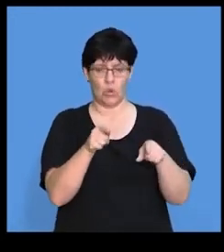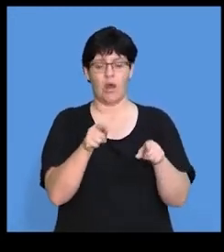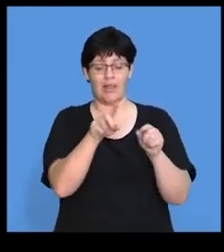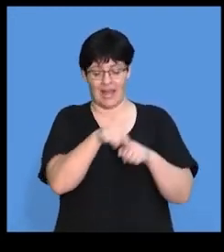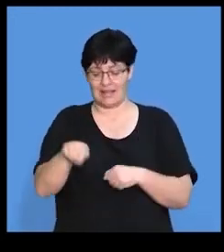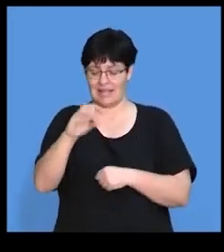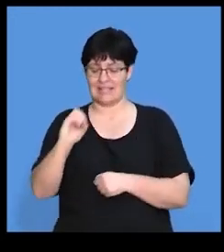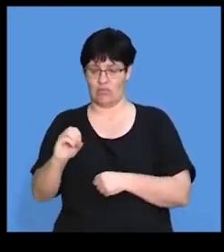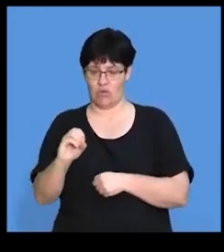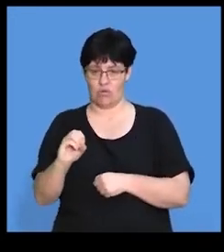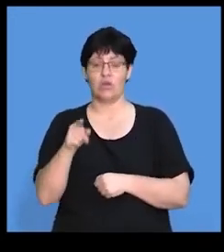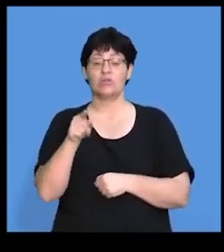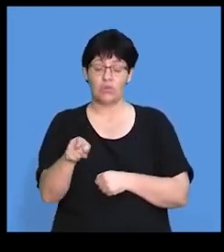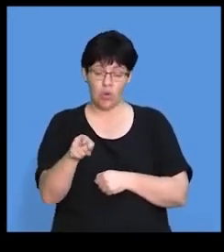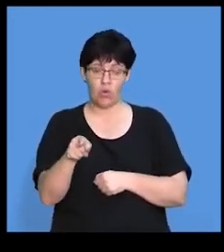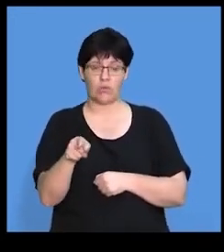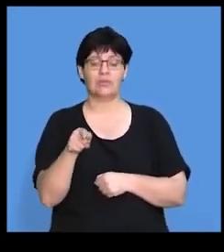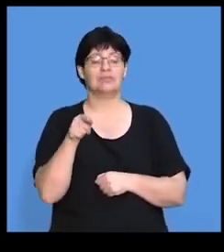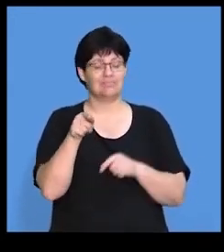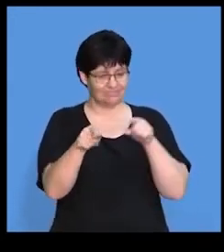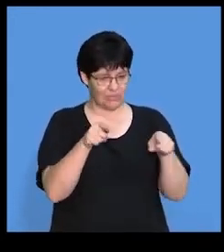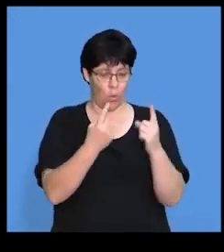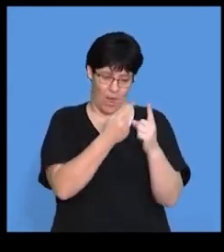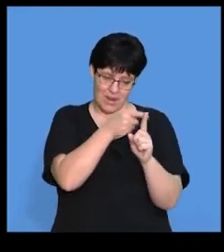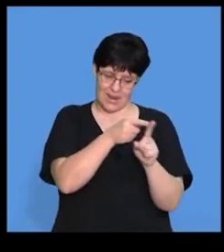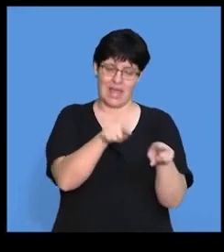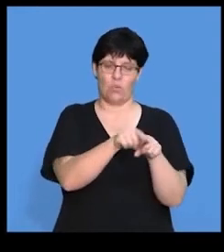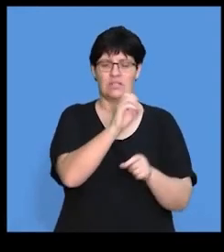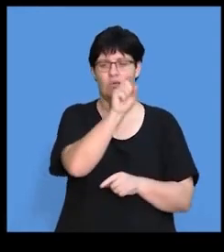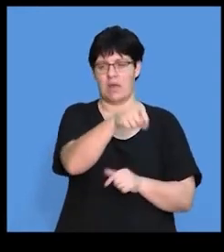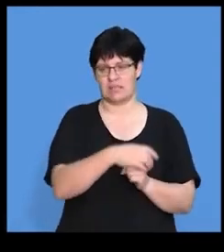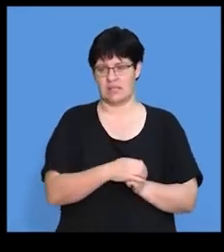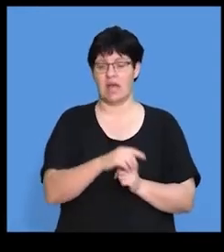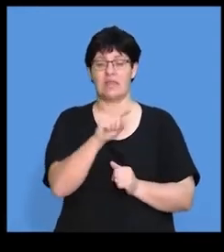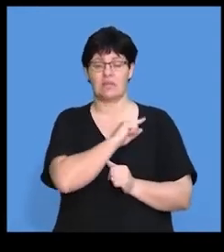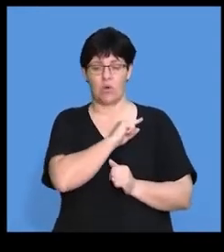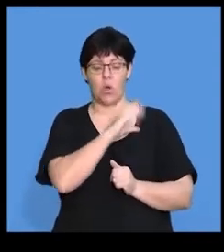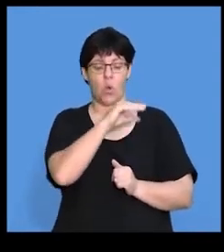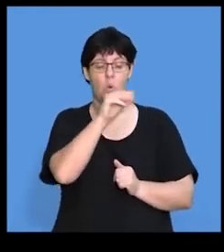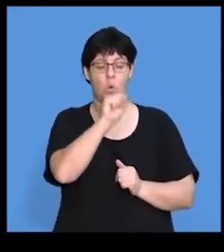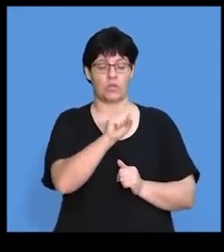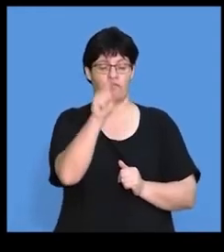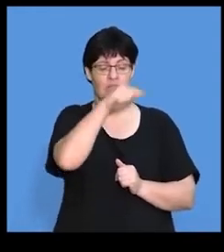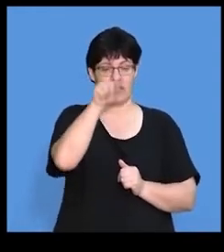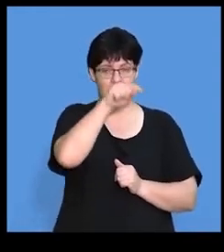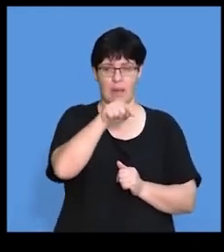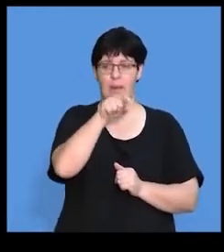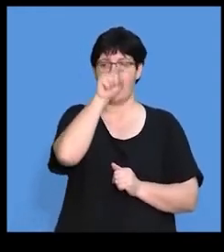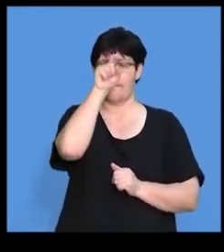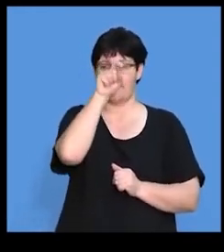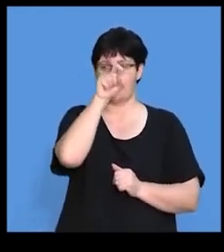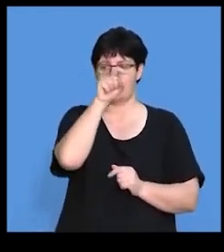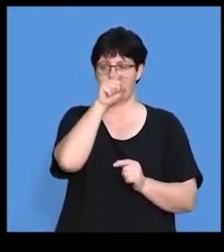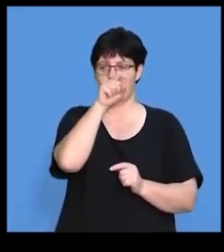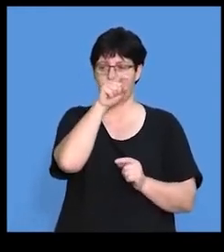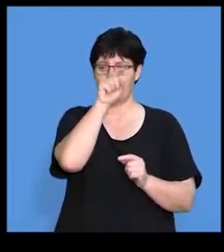being equal to 0, which means that one of those factors must be equal to 0. So therefore, cos of theta must